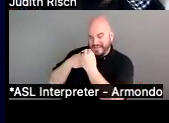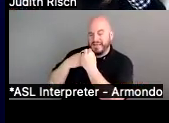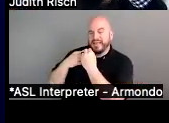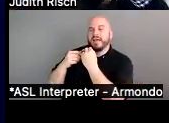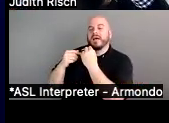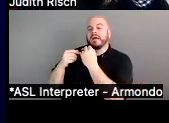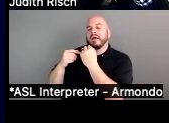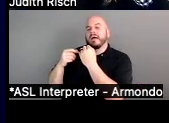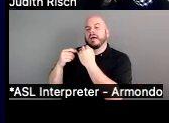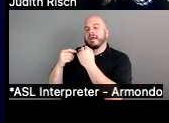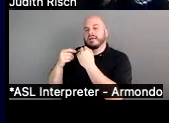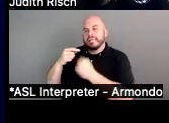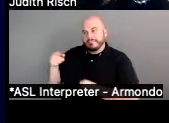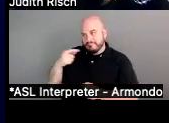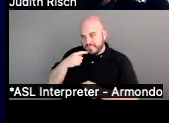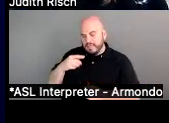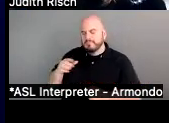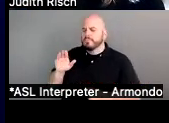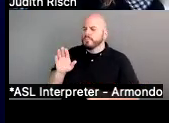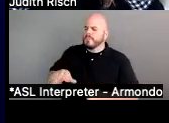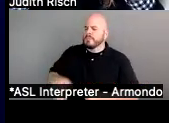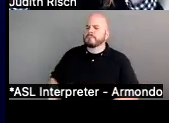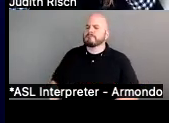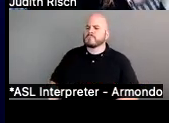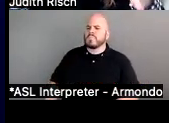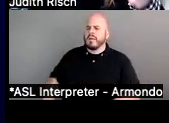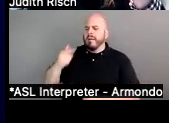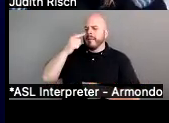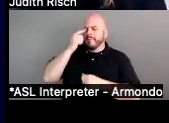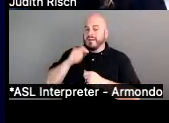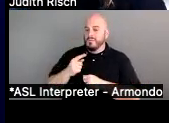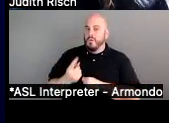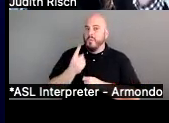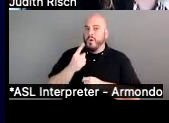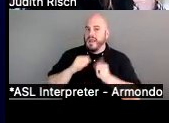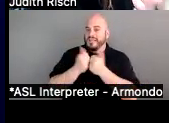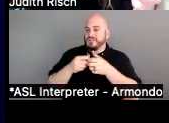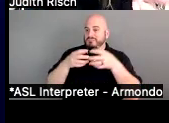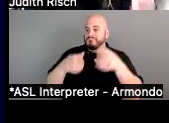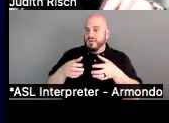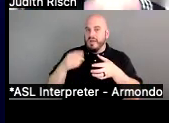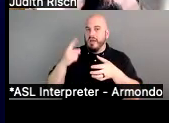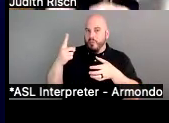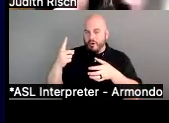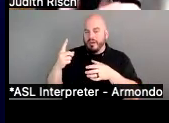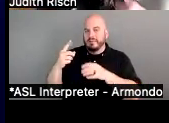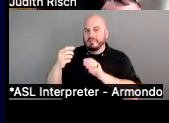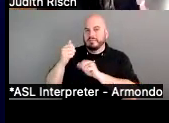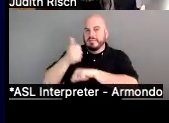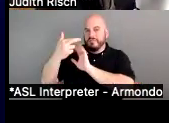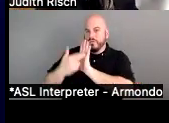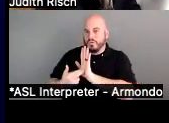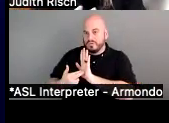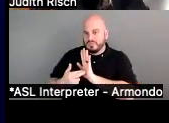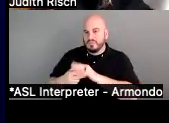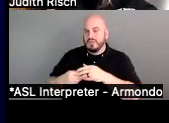is he said to me, because we were one agency, we had one set of regulations that through some,